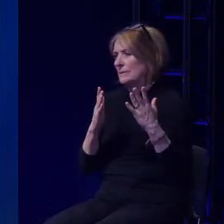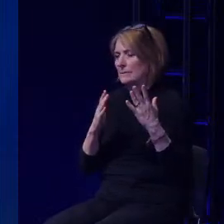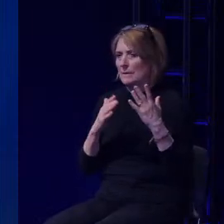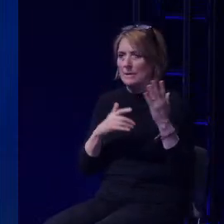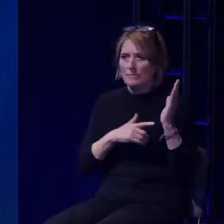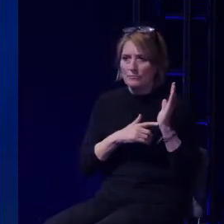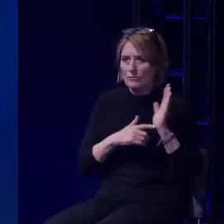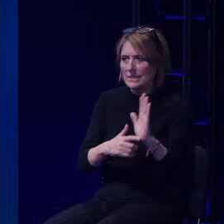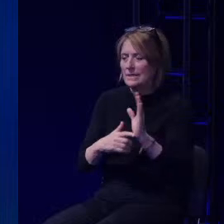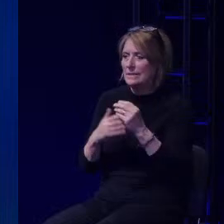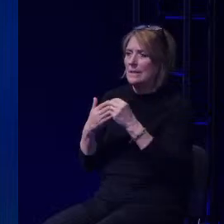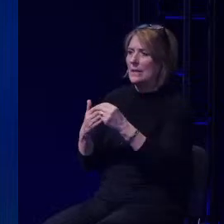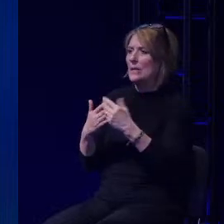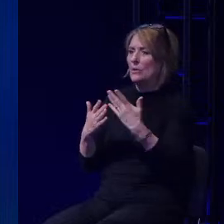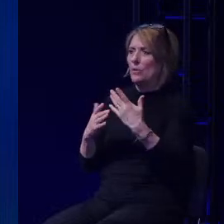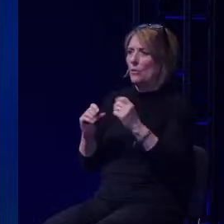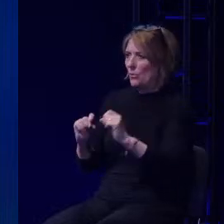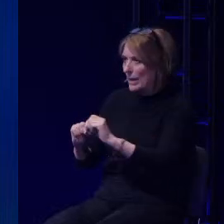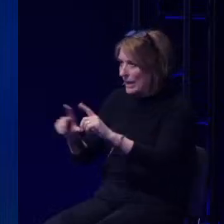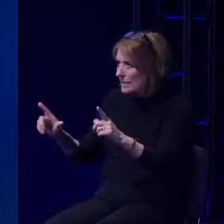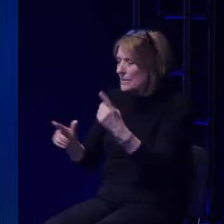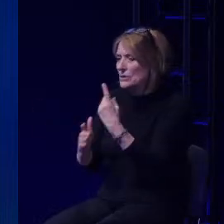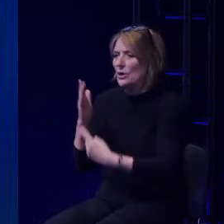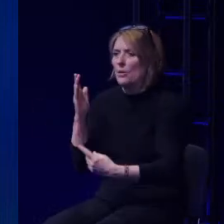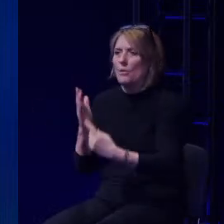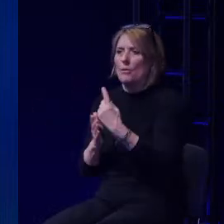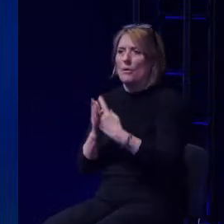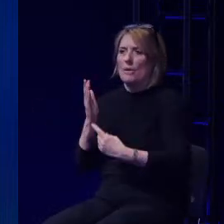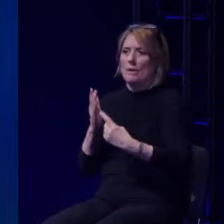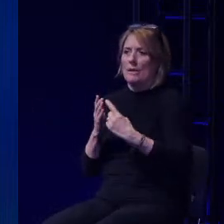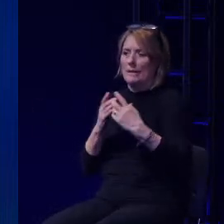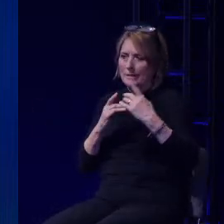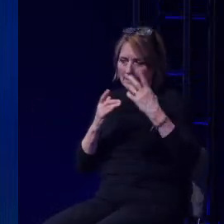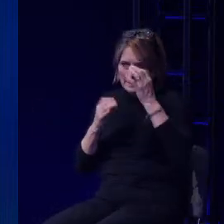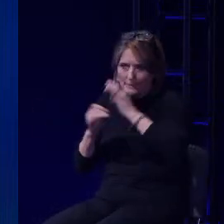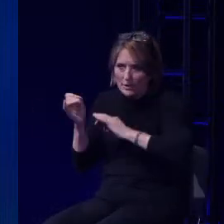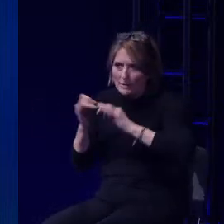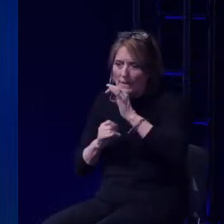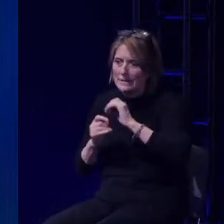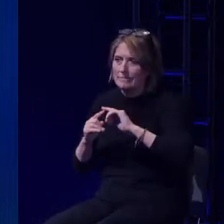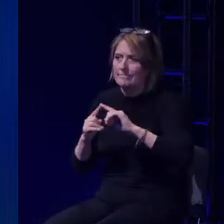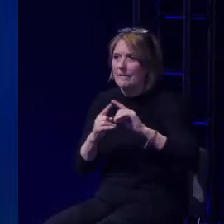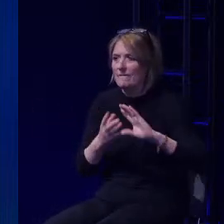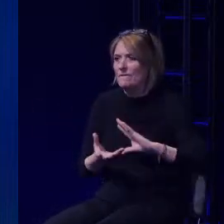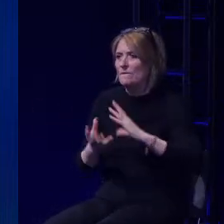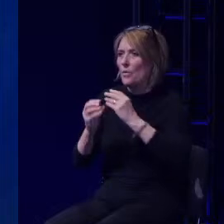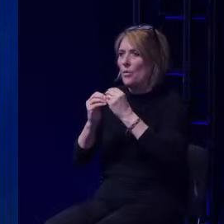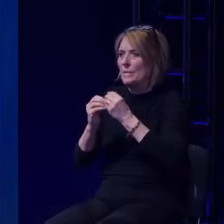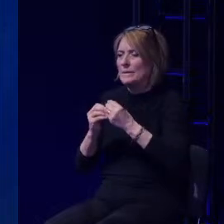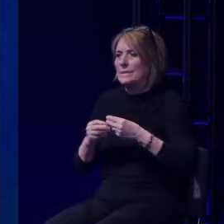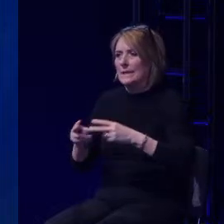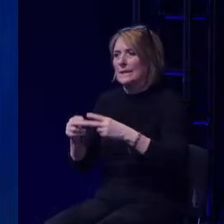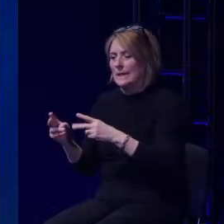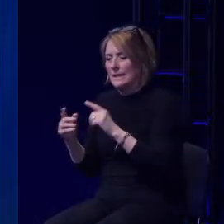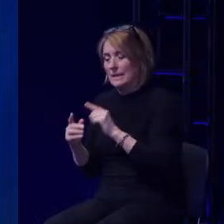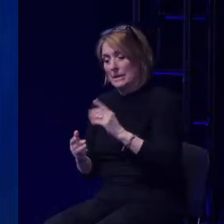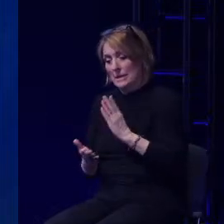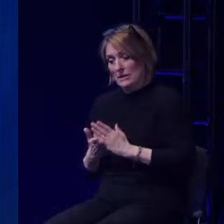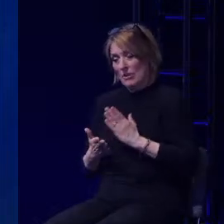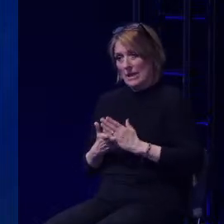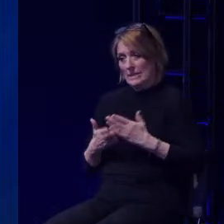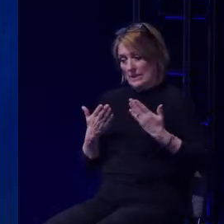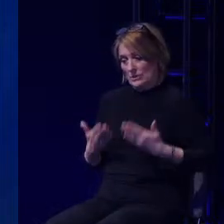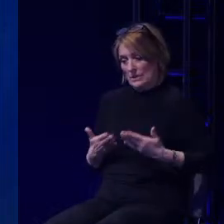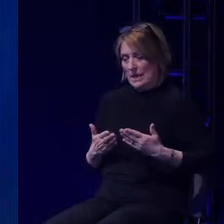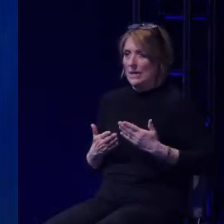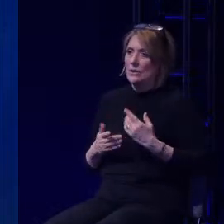or image-only films experimenting with structure, form, and technique. The reality in our title today